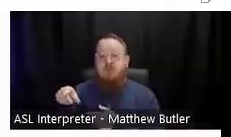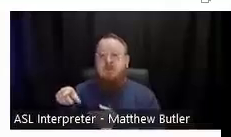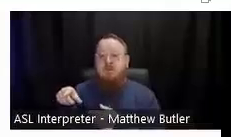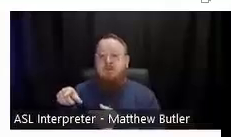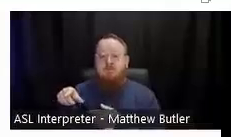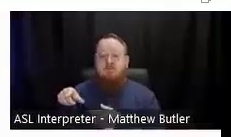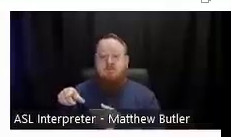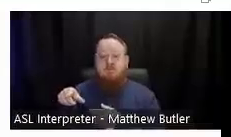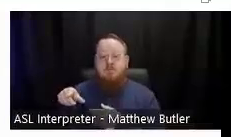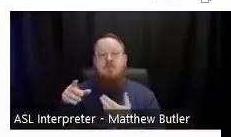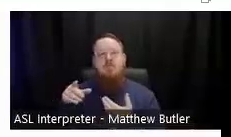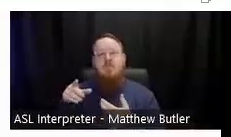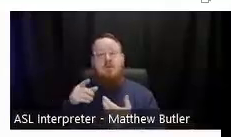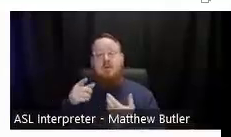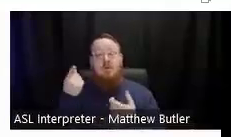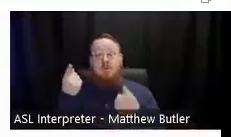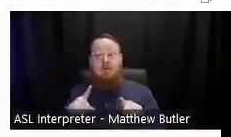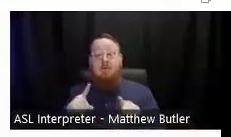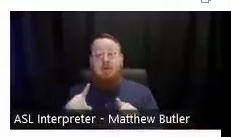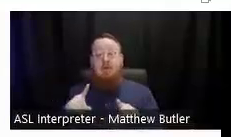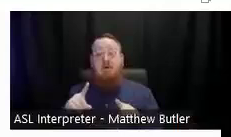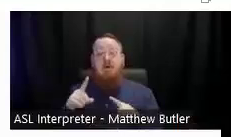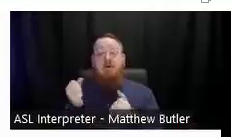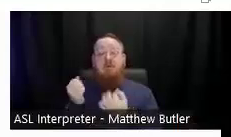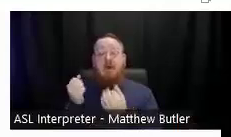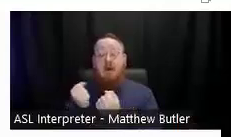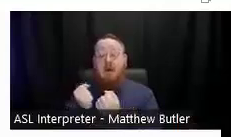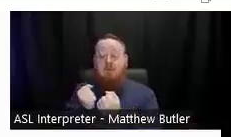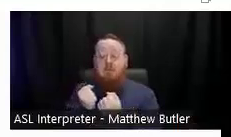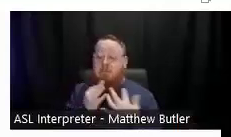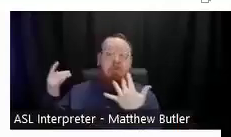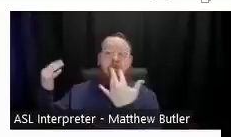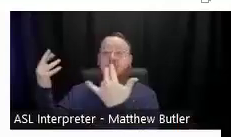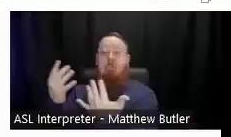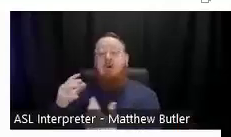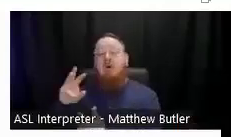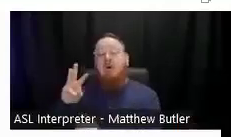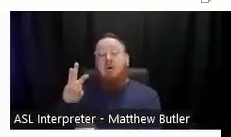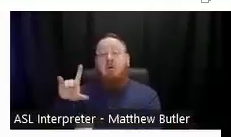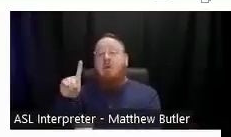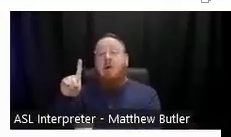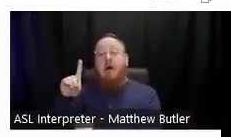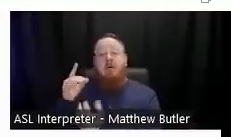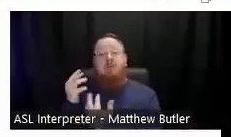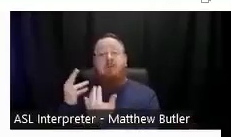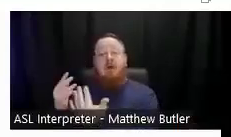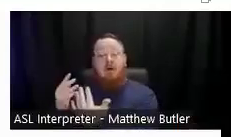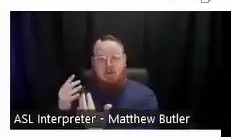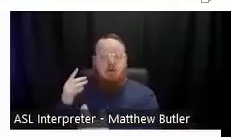how to survive a wildfire on their list of independent living skills. Well, it's wildfire season in